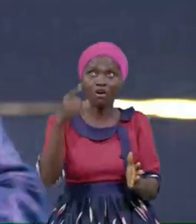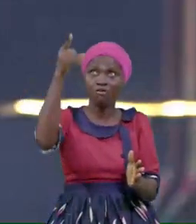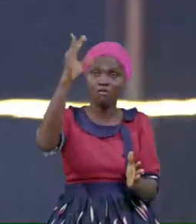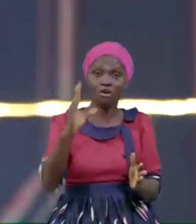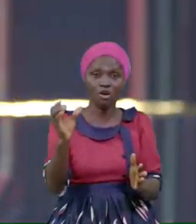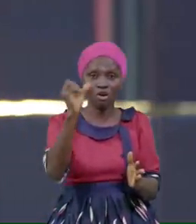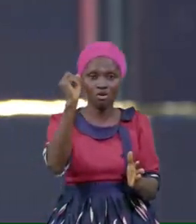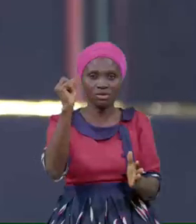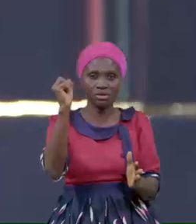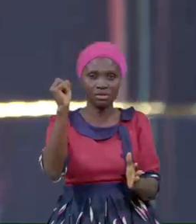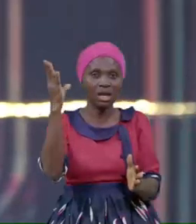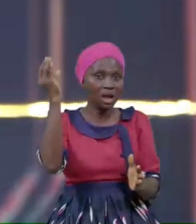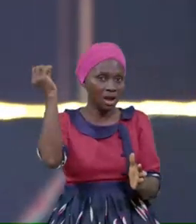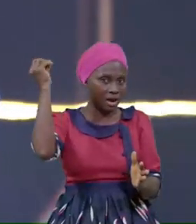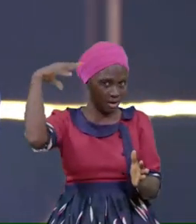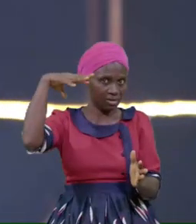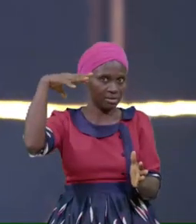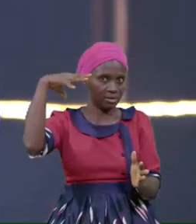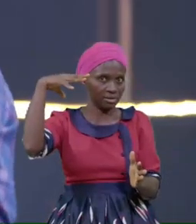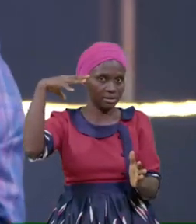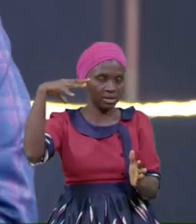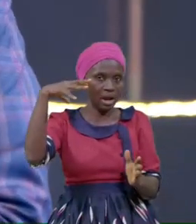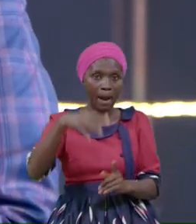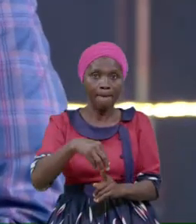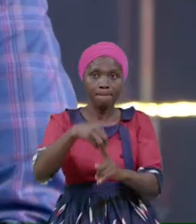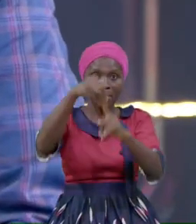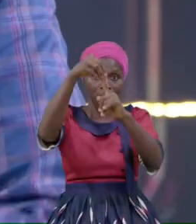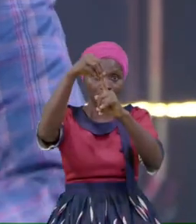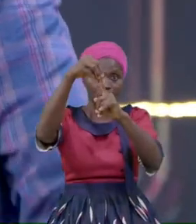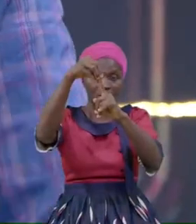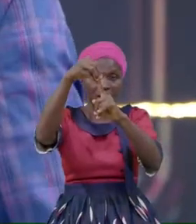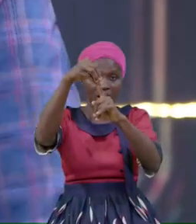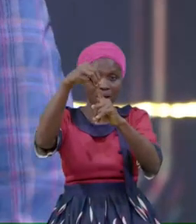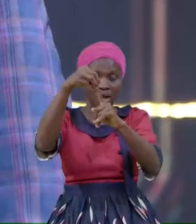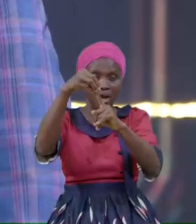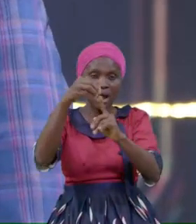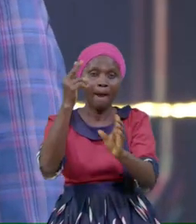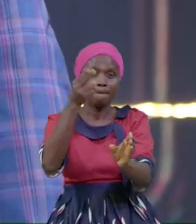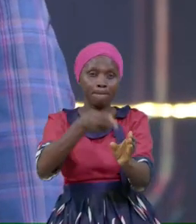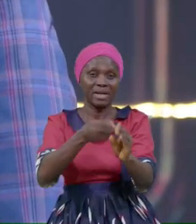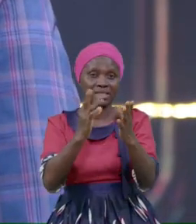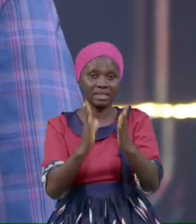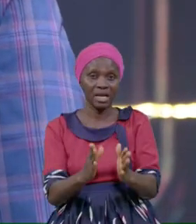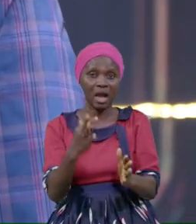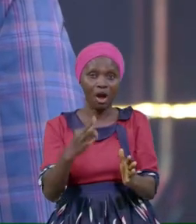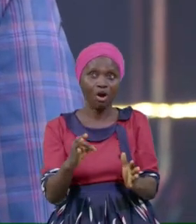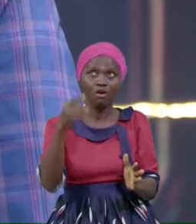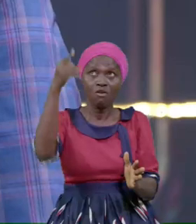Peculiar partakers of God's grace. We're looking at Titus